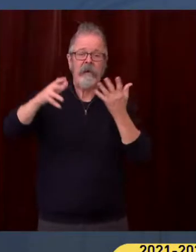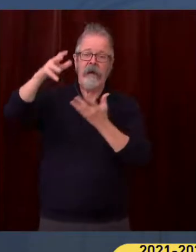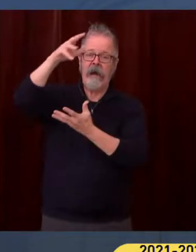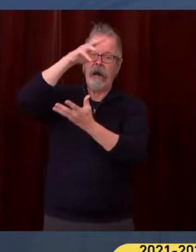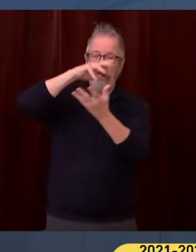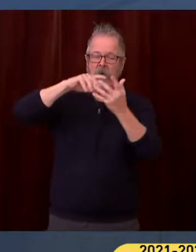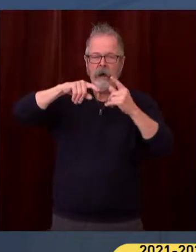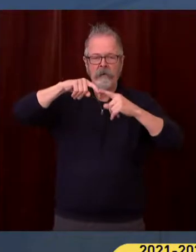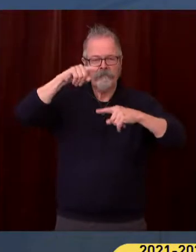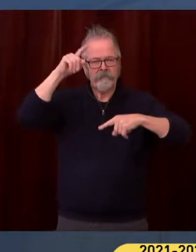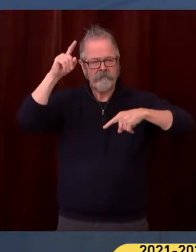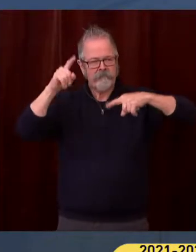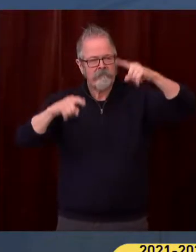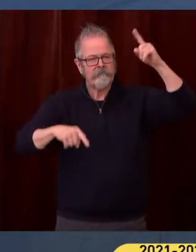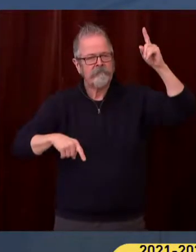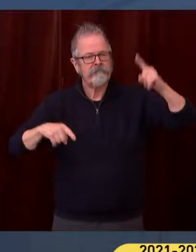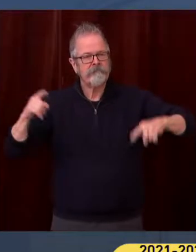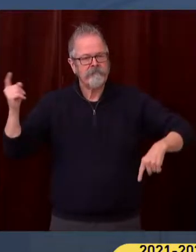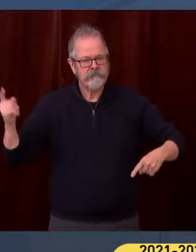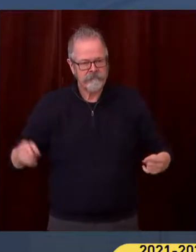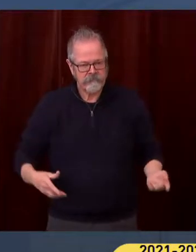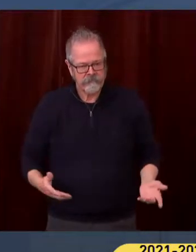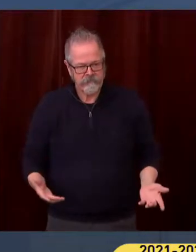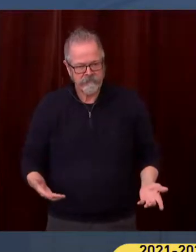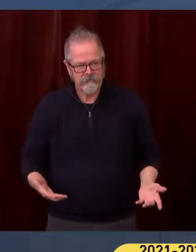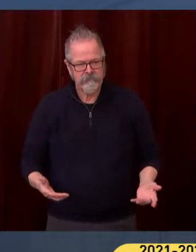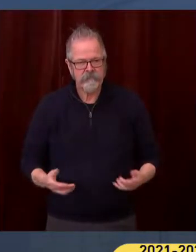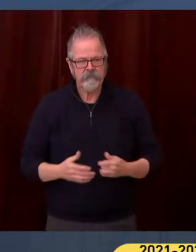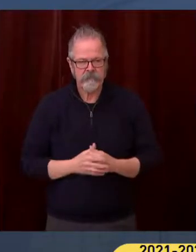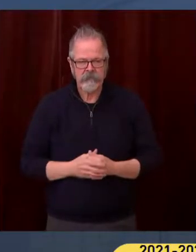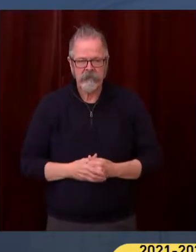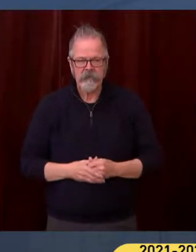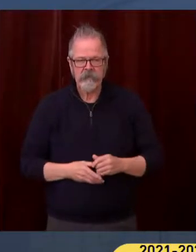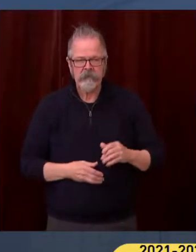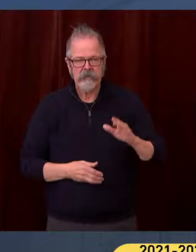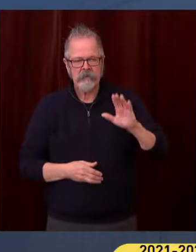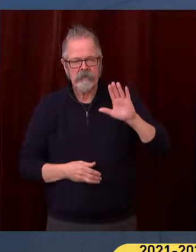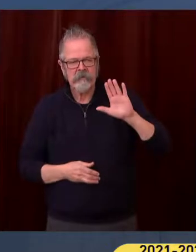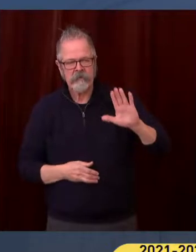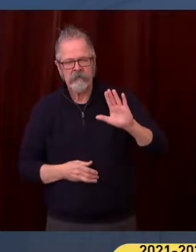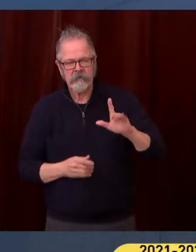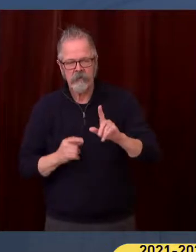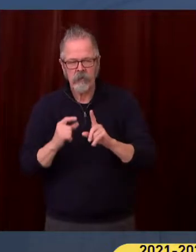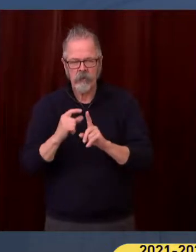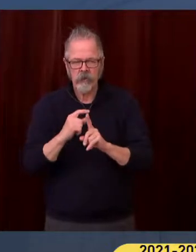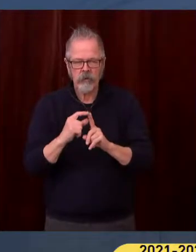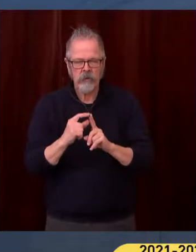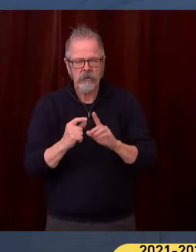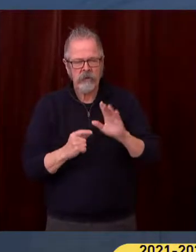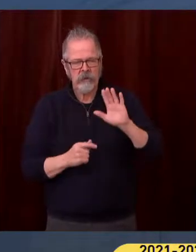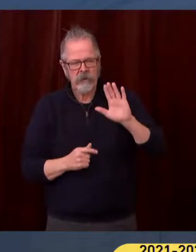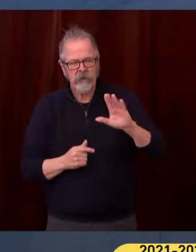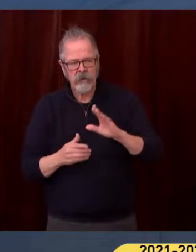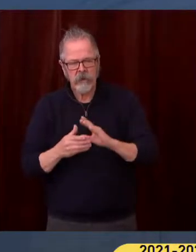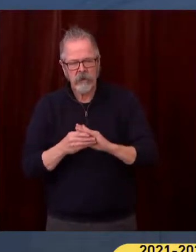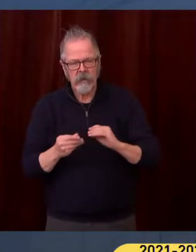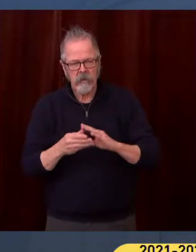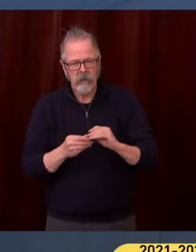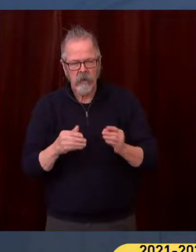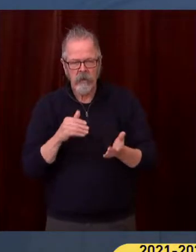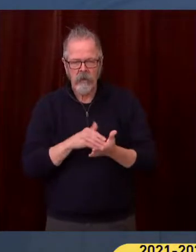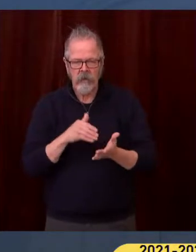And I think that's a point that you recognized decades ago and continue to work on, we appreciate that.